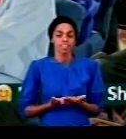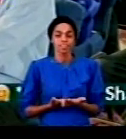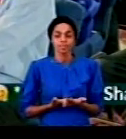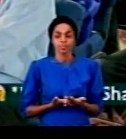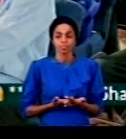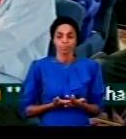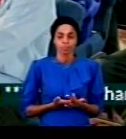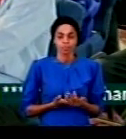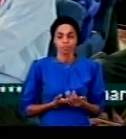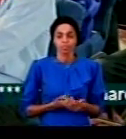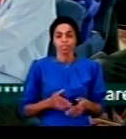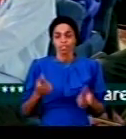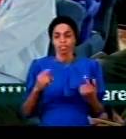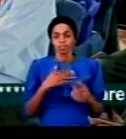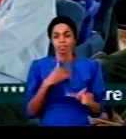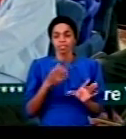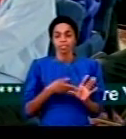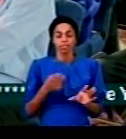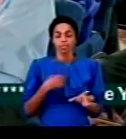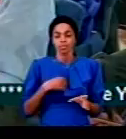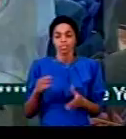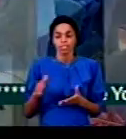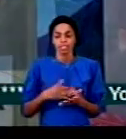Hold it. We have a long way to go.